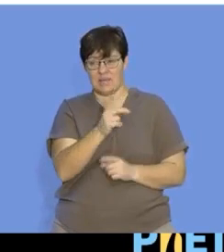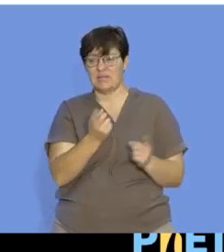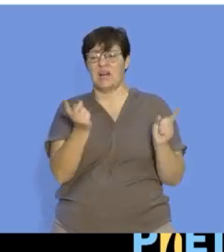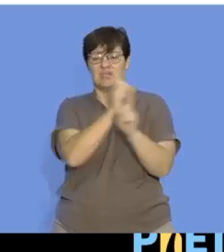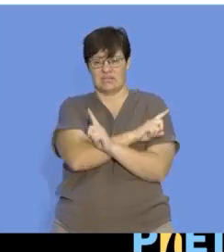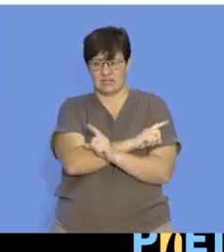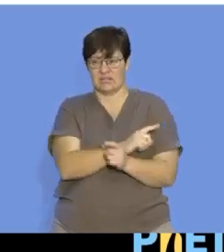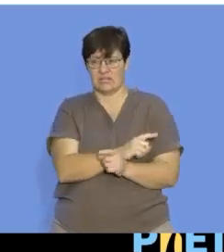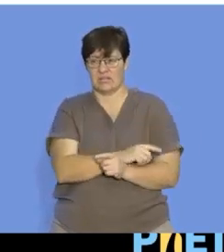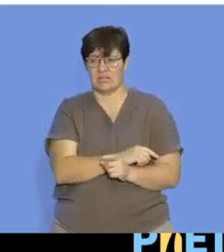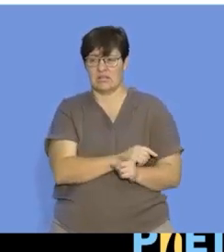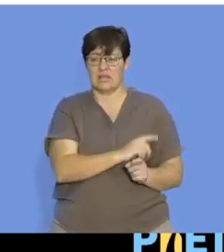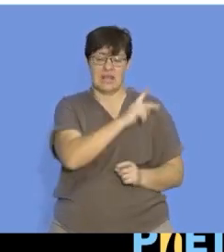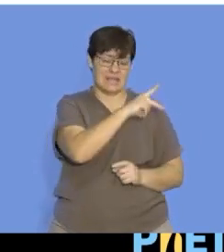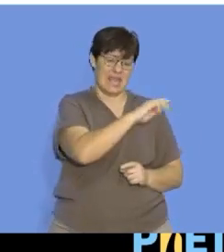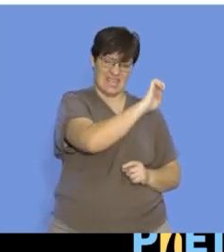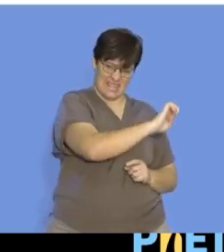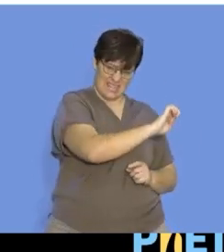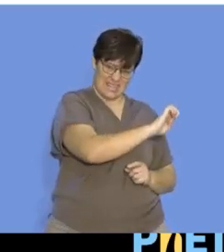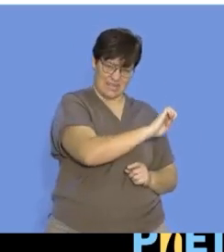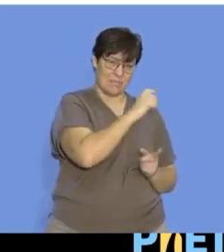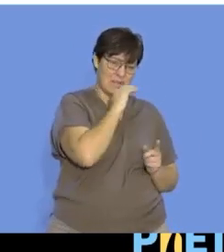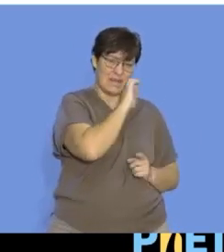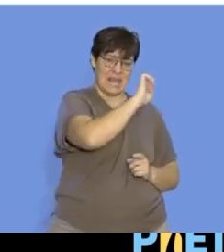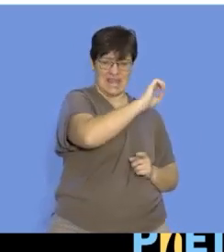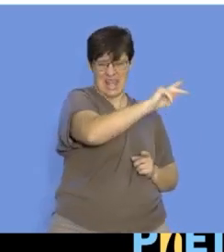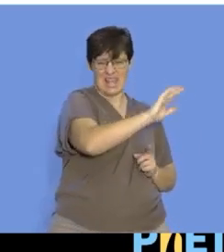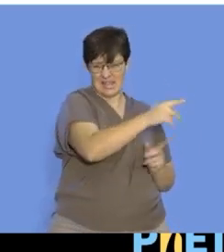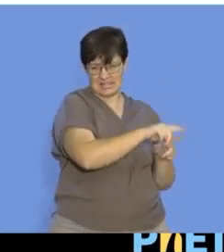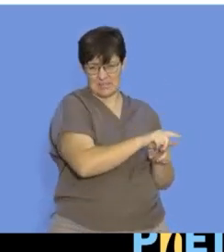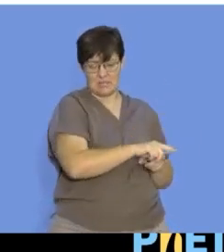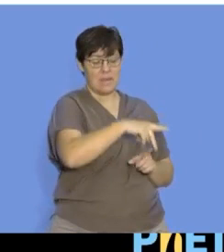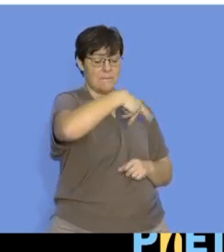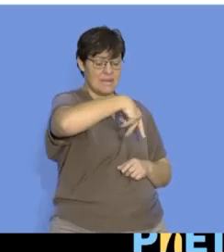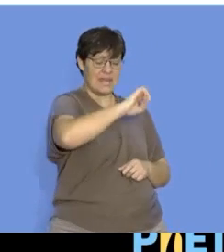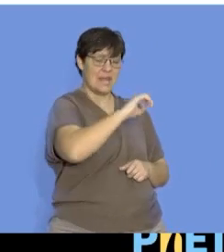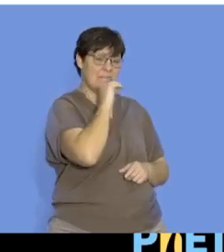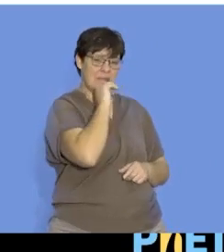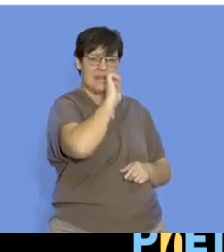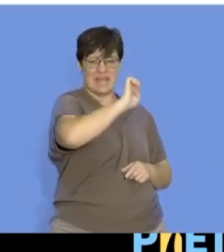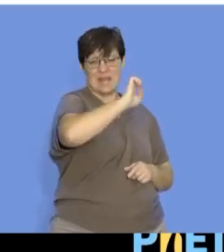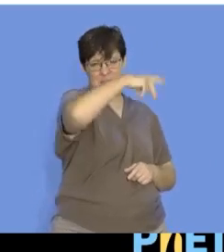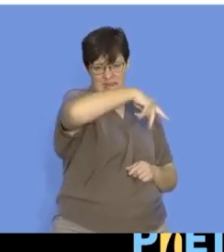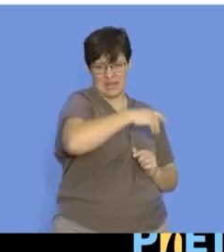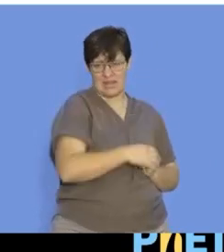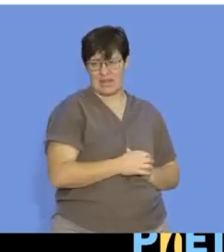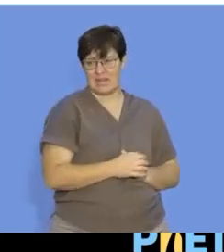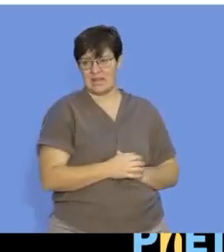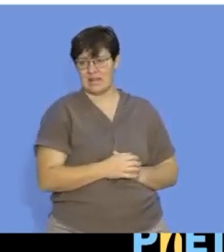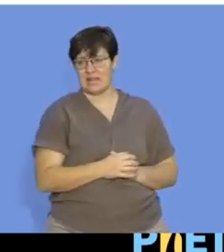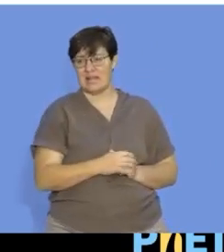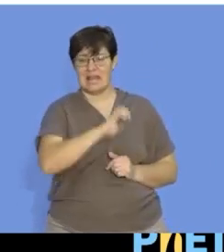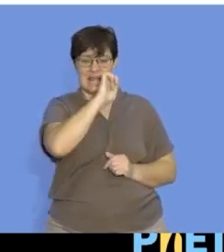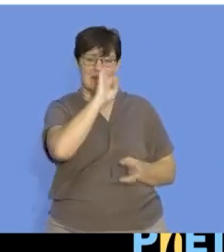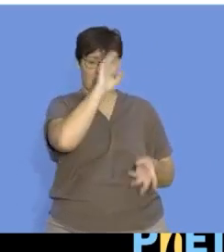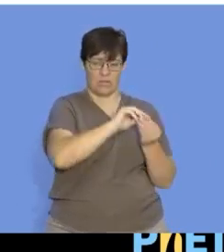So KE is kinetic energy, PE is potential, and E total is like the